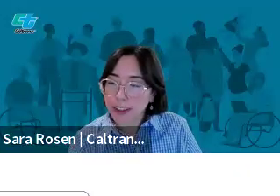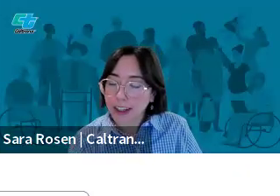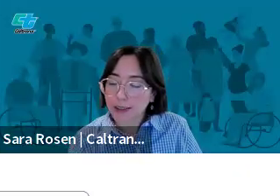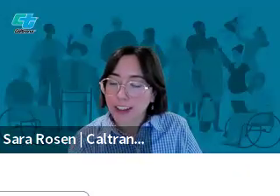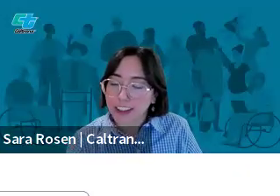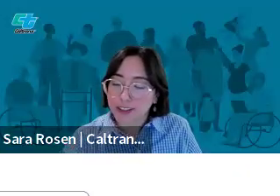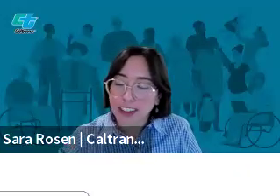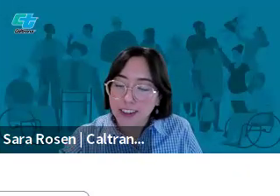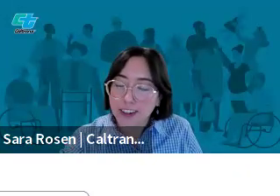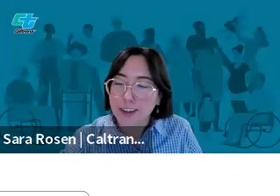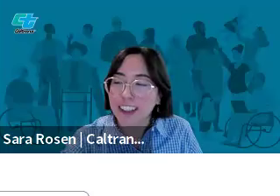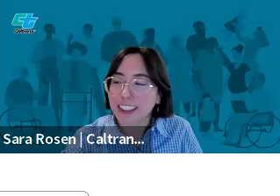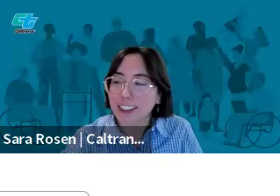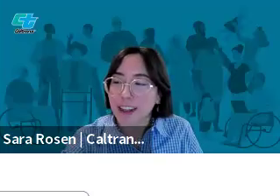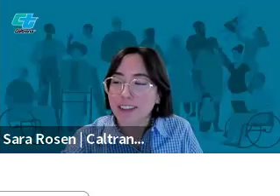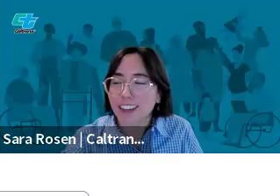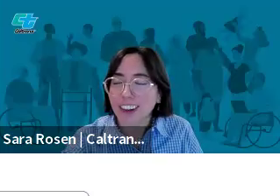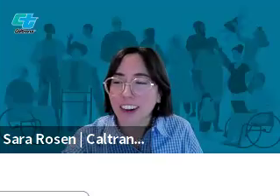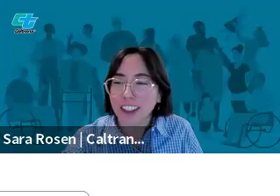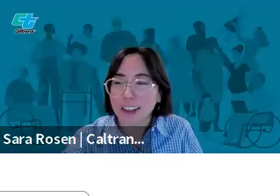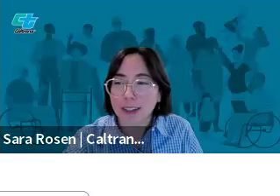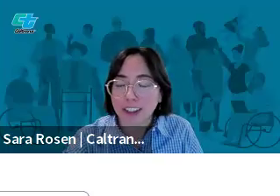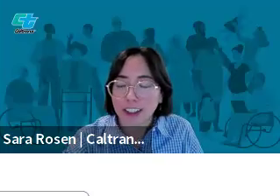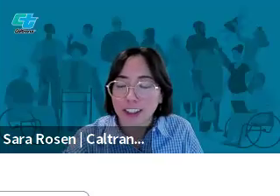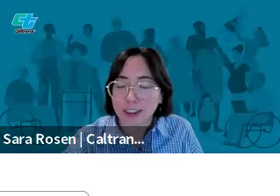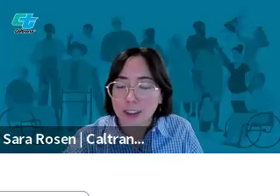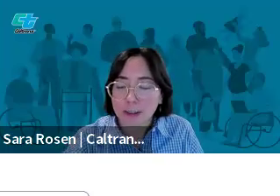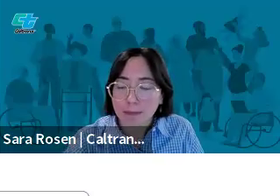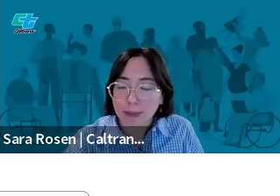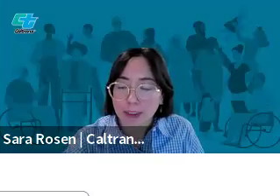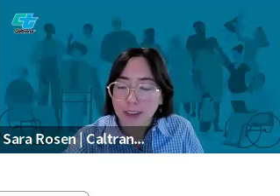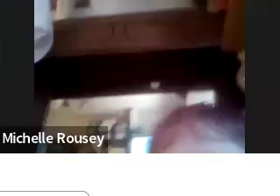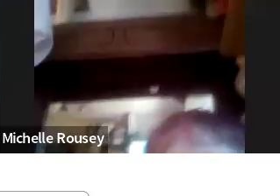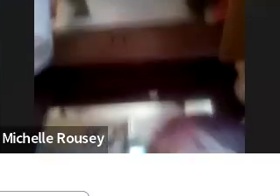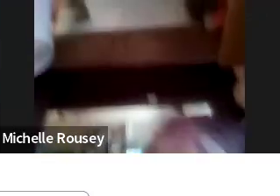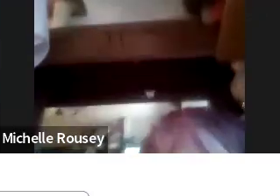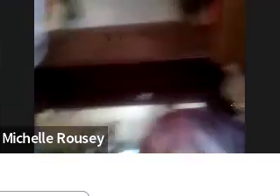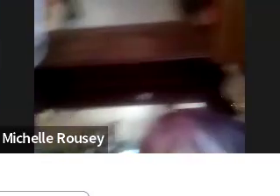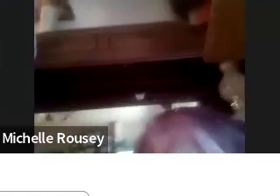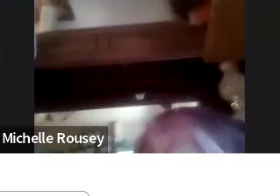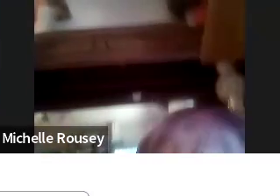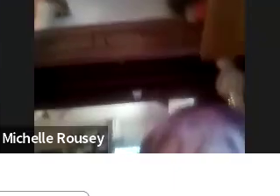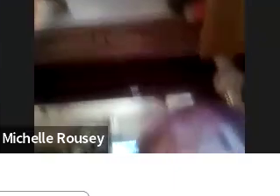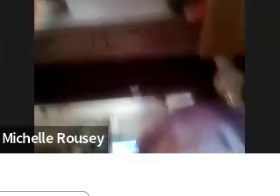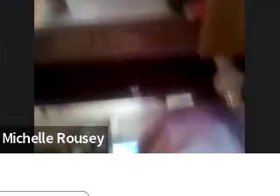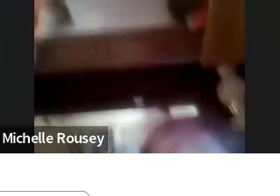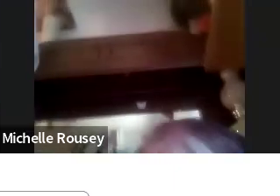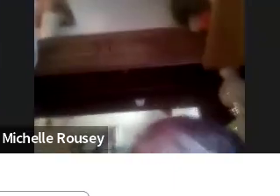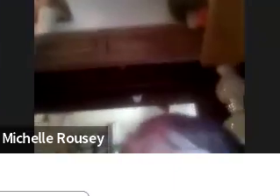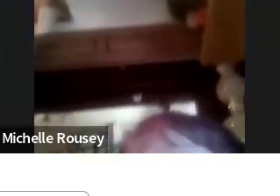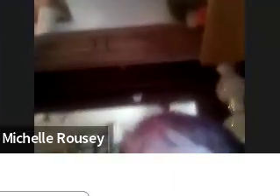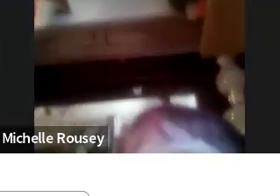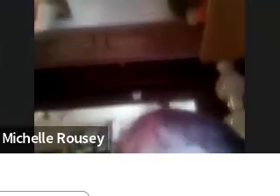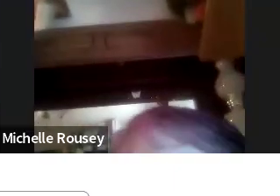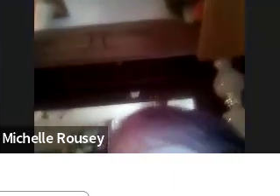What group was that? I'm sorry. I don't know if it's just me. I'm having a hard time hearing you. It's probably my tablet. I'm sorry, guys. I